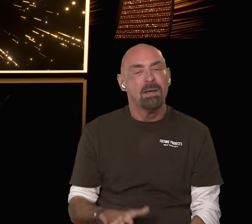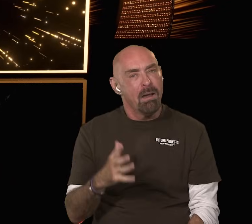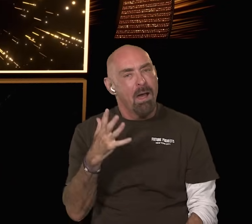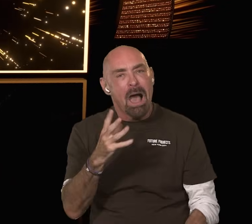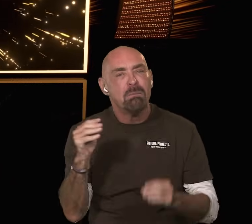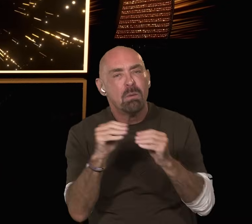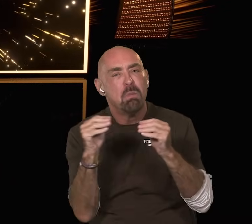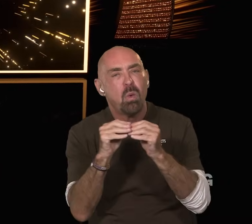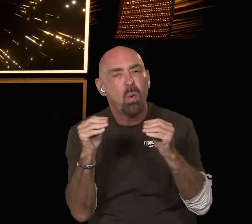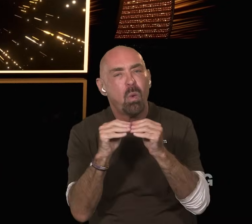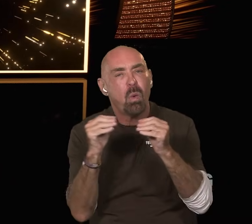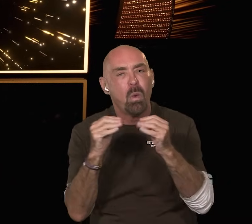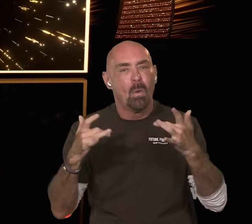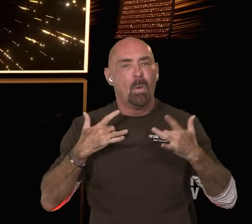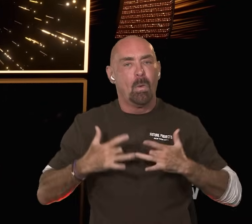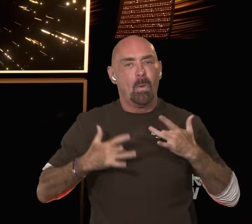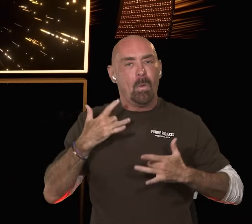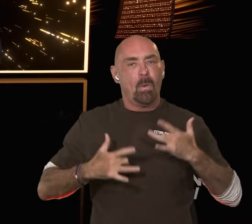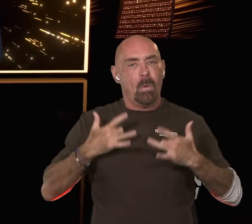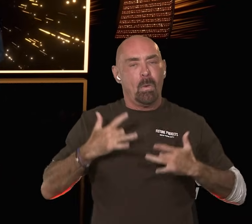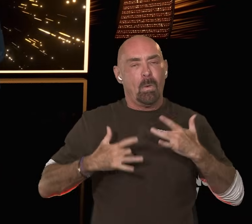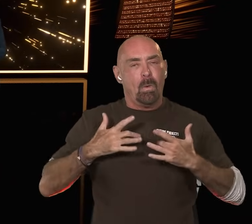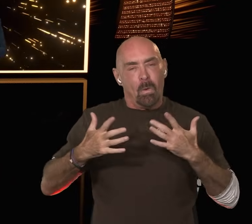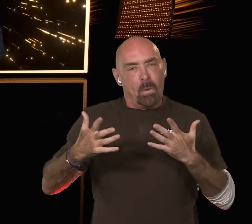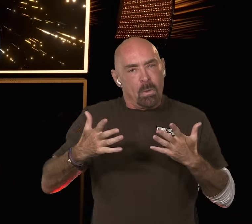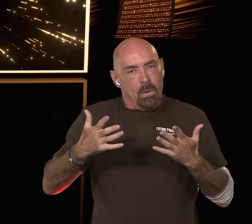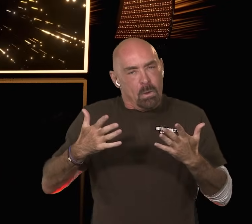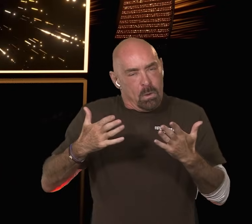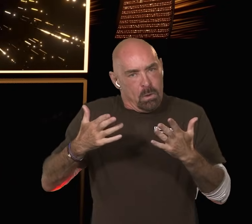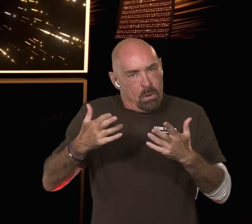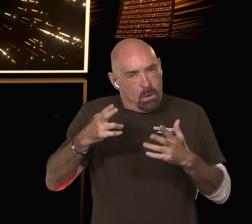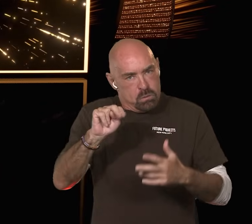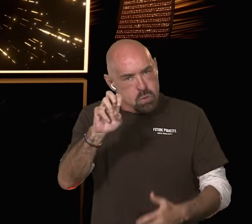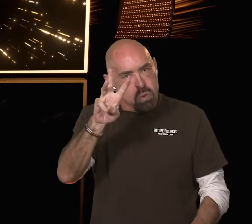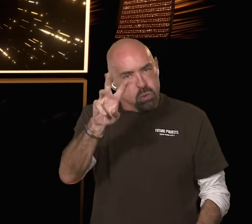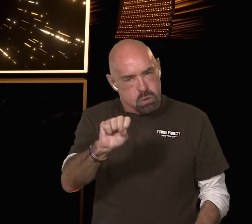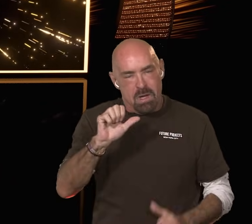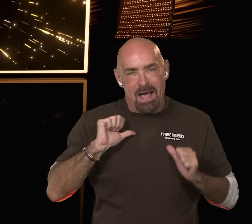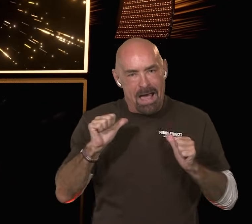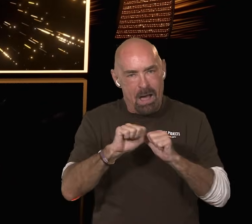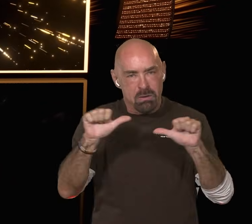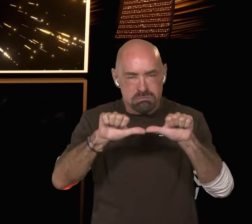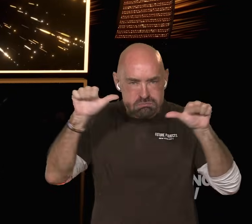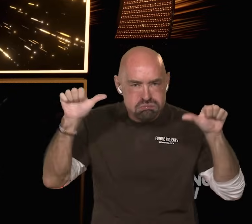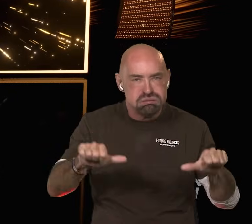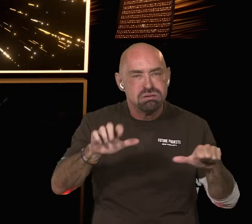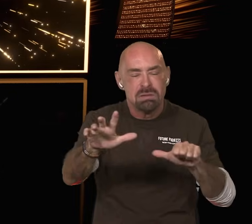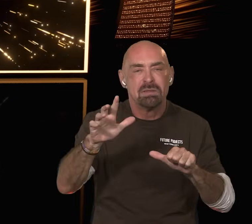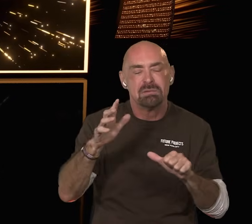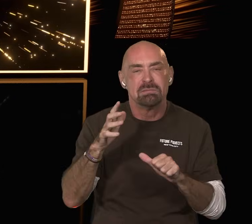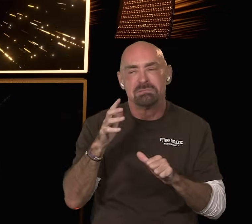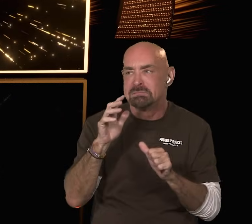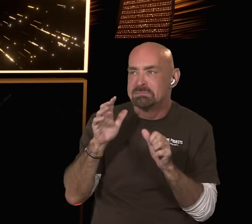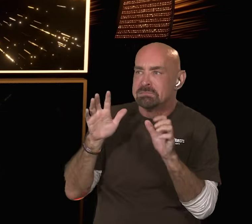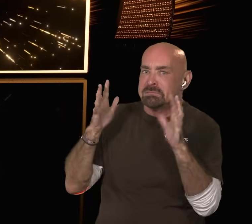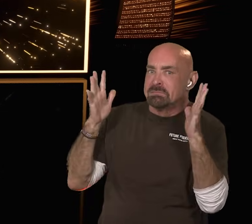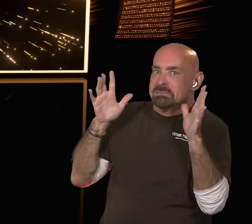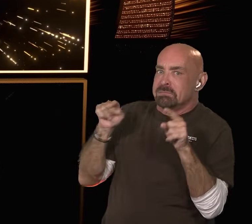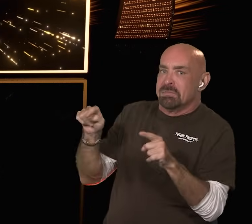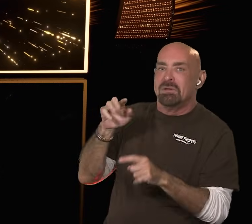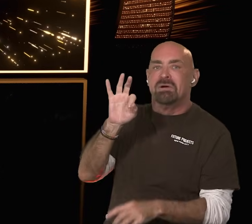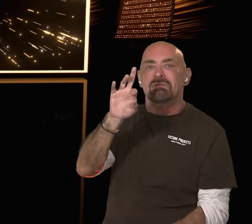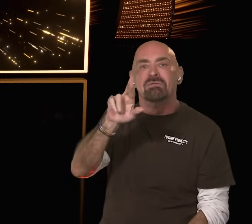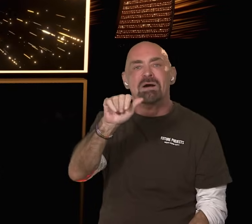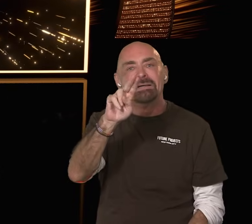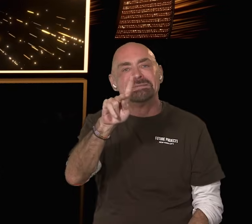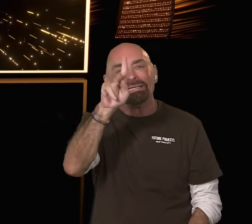we have some more exciting news. No 10th anniversary show would be complete without our favorite Brit and gaming goddess. It's